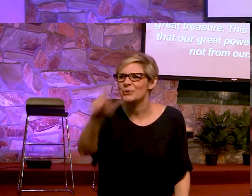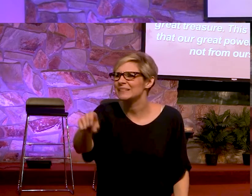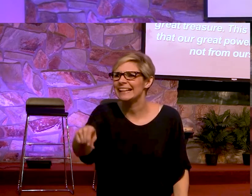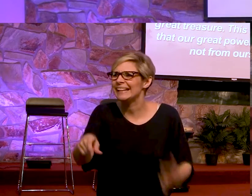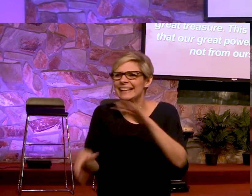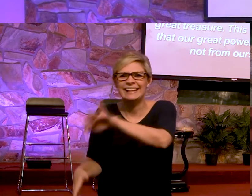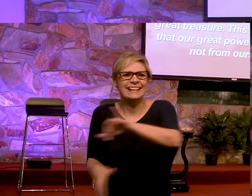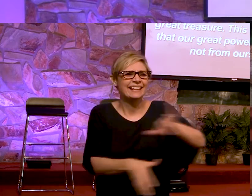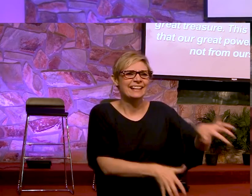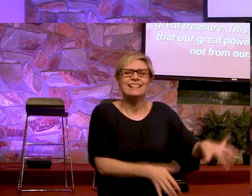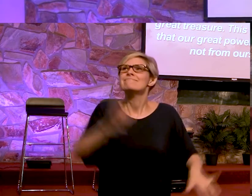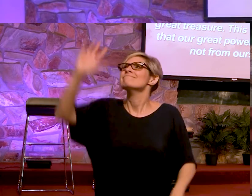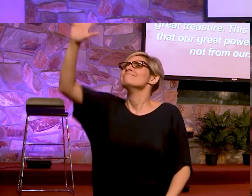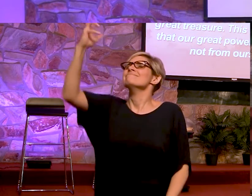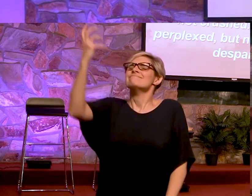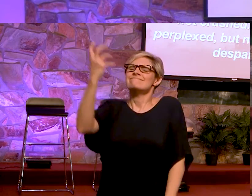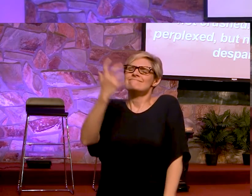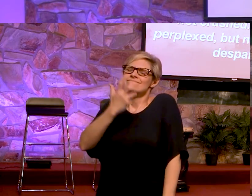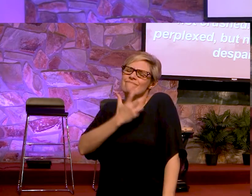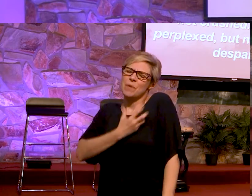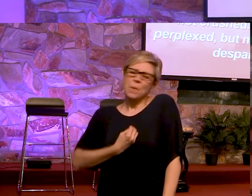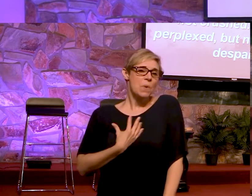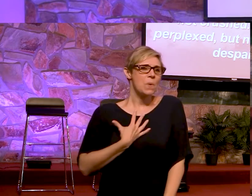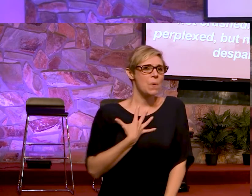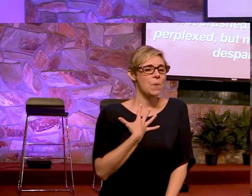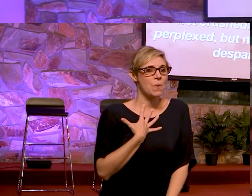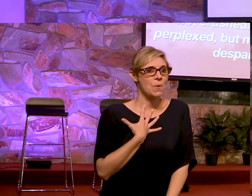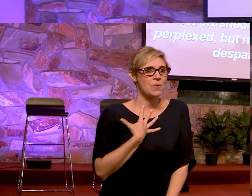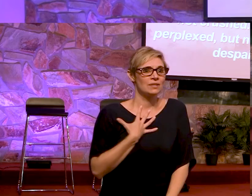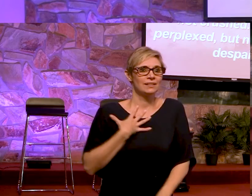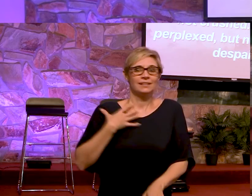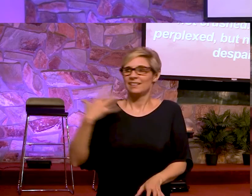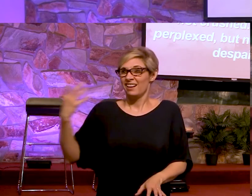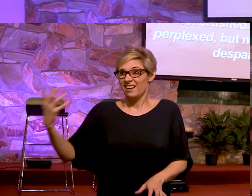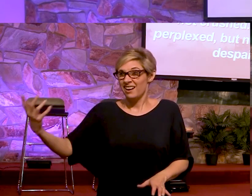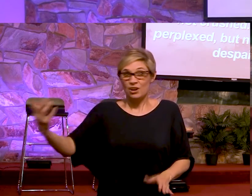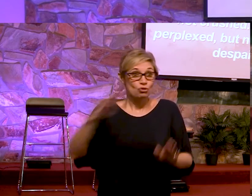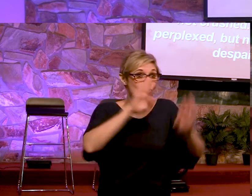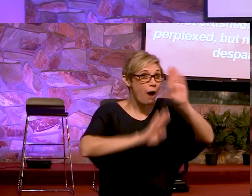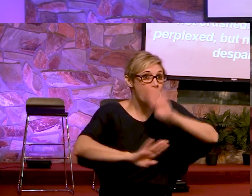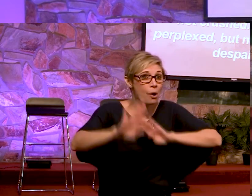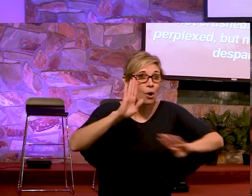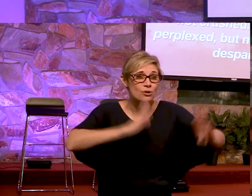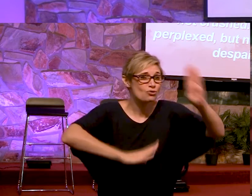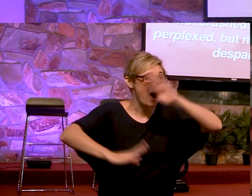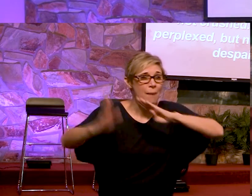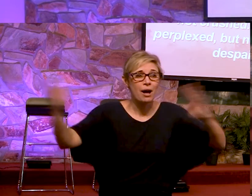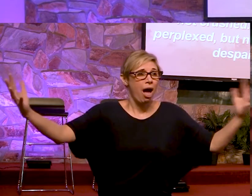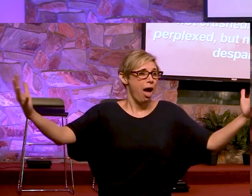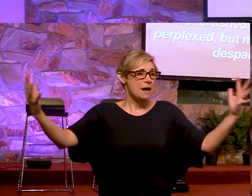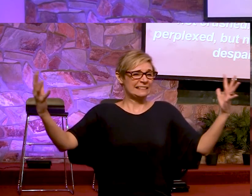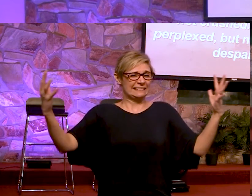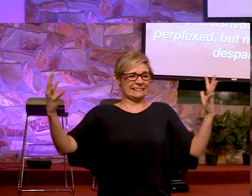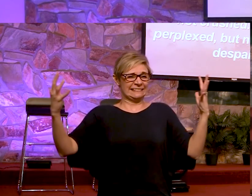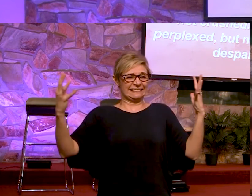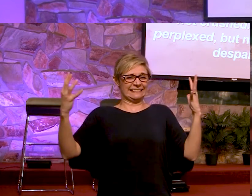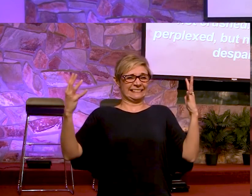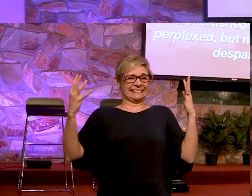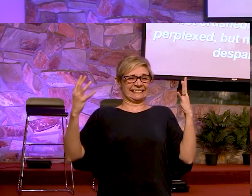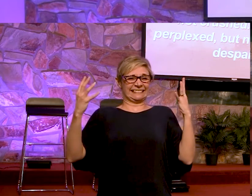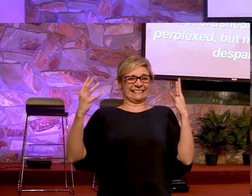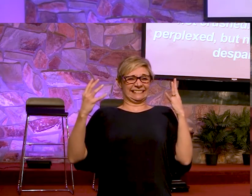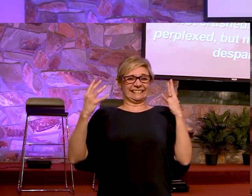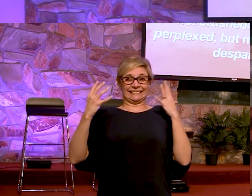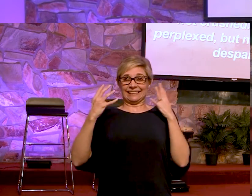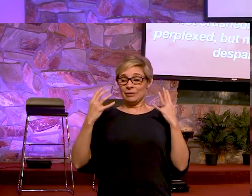Paul says we are pressed on every side by troubles. Troubles are pressing us. They're squeezing us.